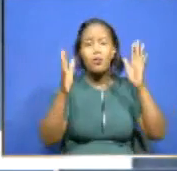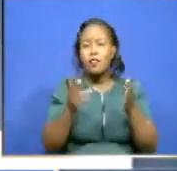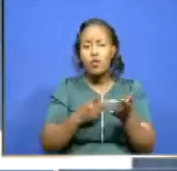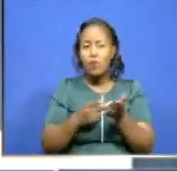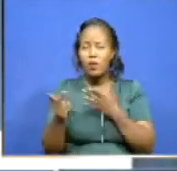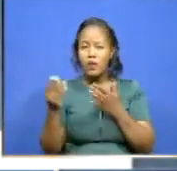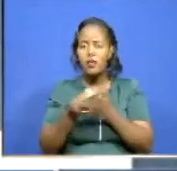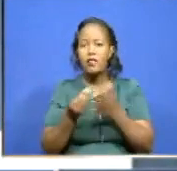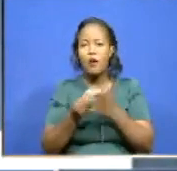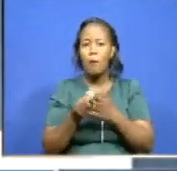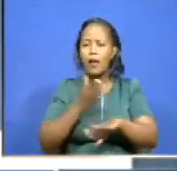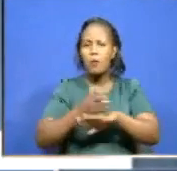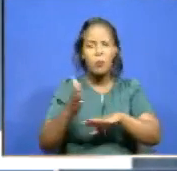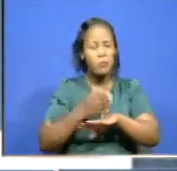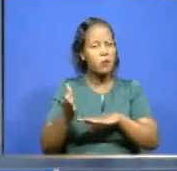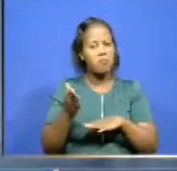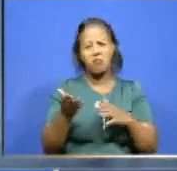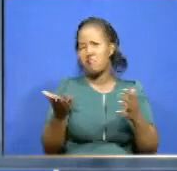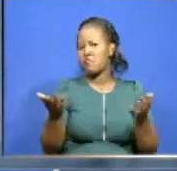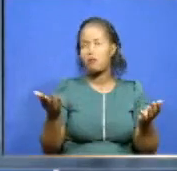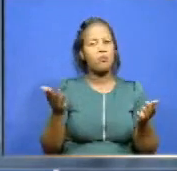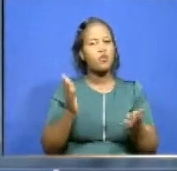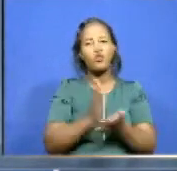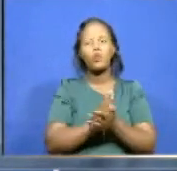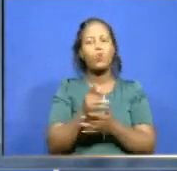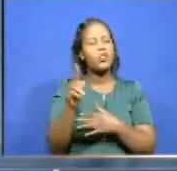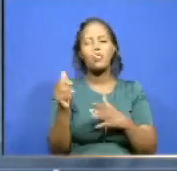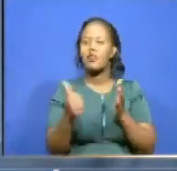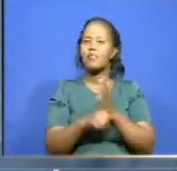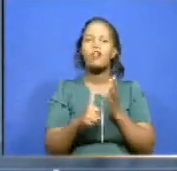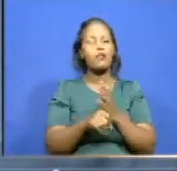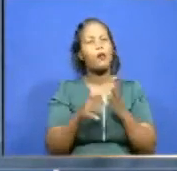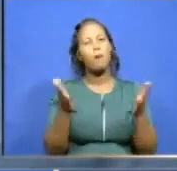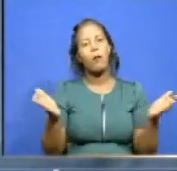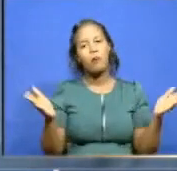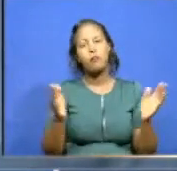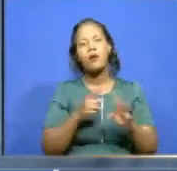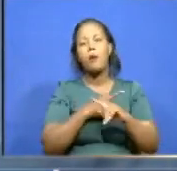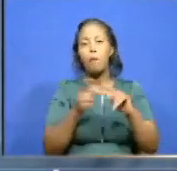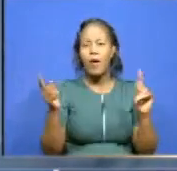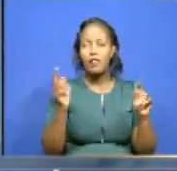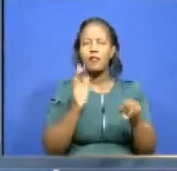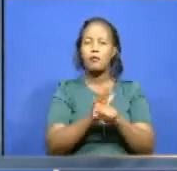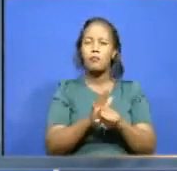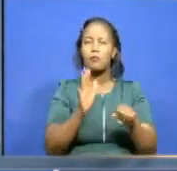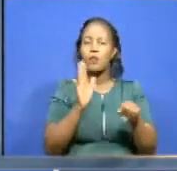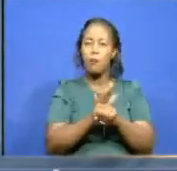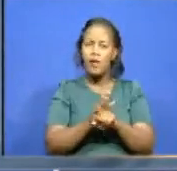vibaya. Nafikiri ni kuwa na mix up tu. Lakini wengi walijaribu